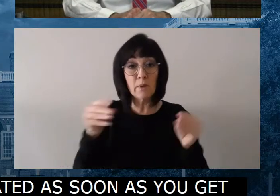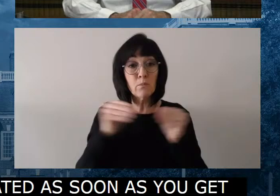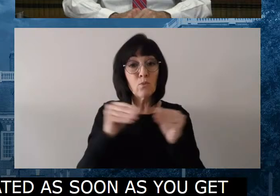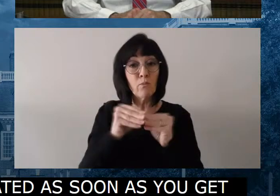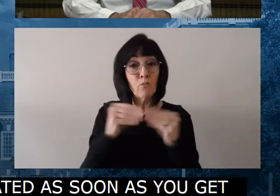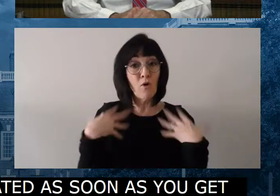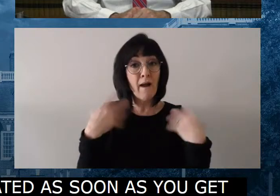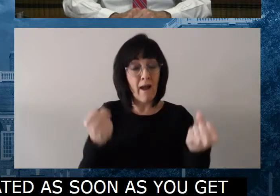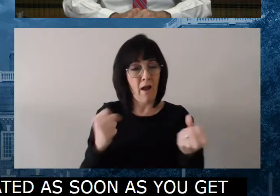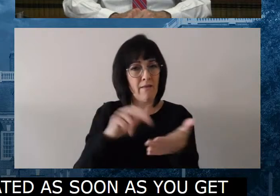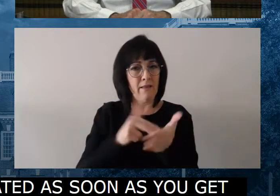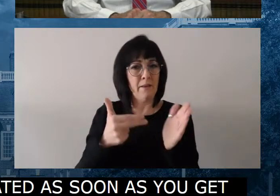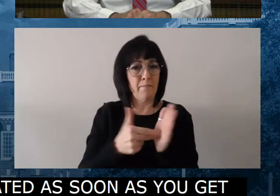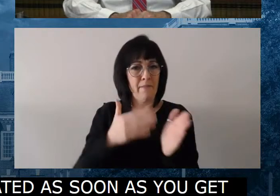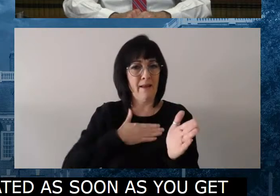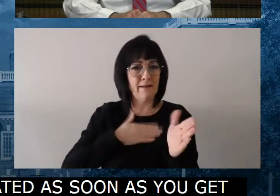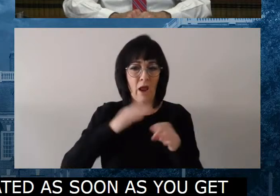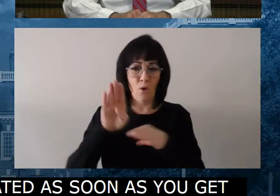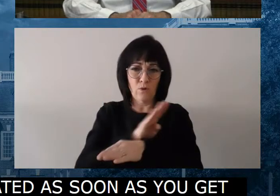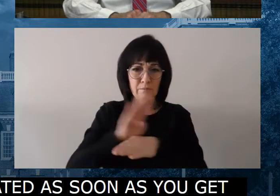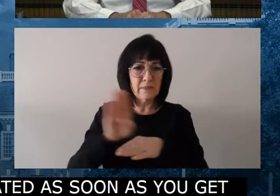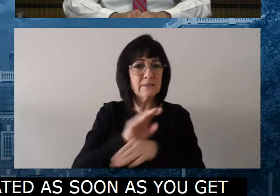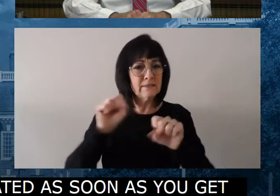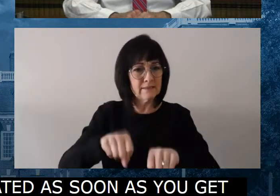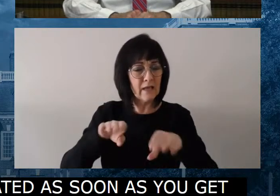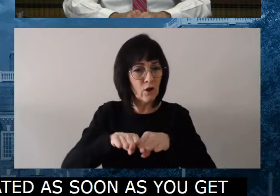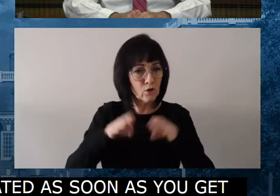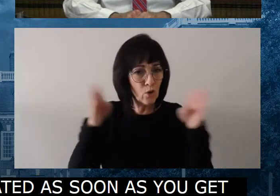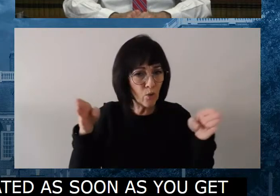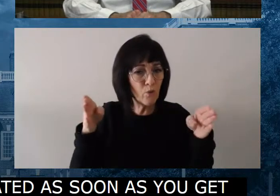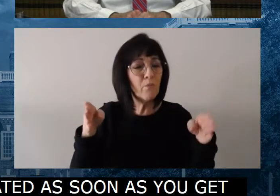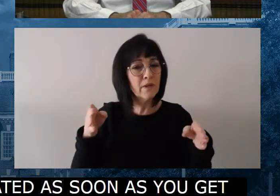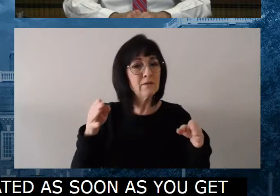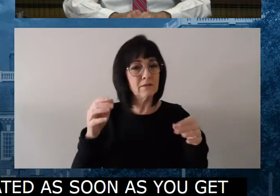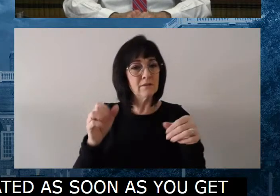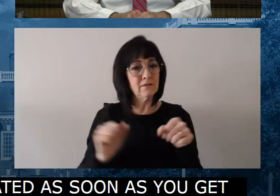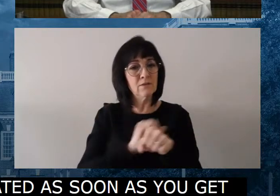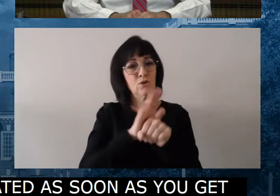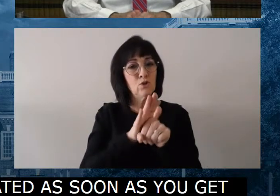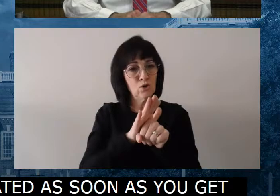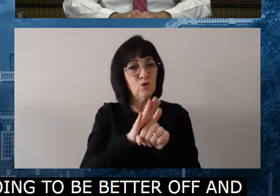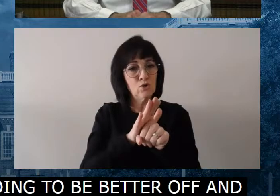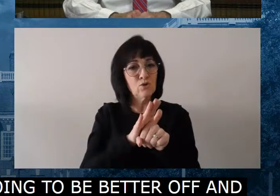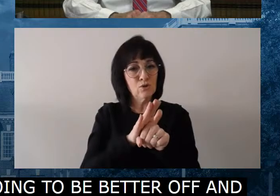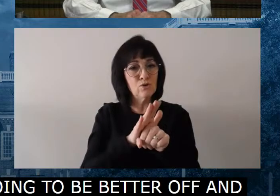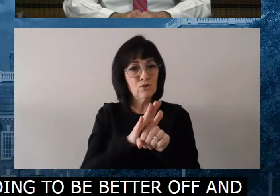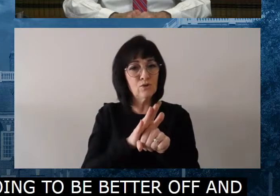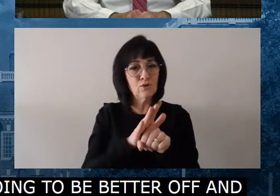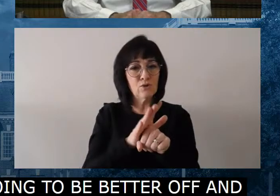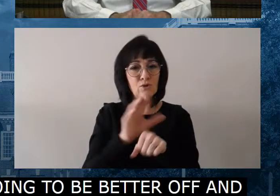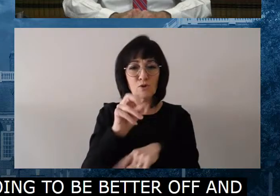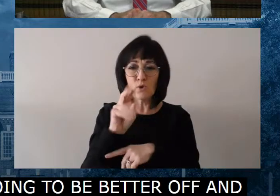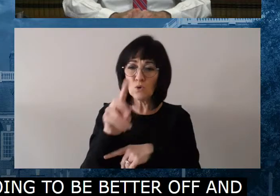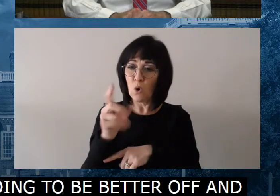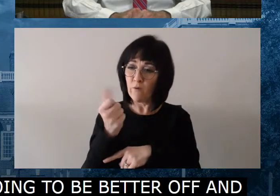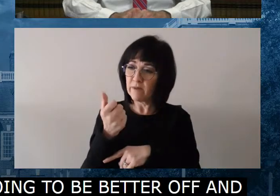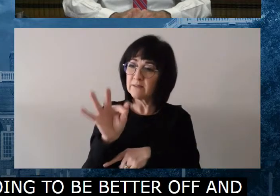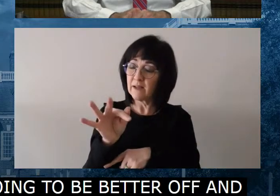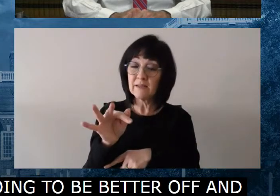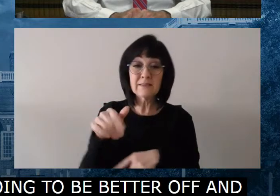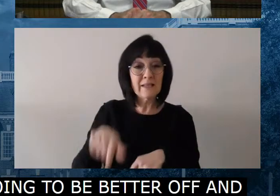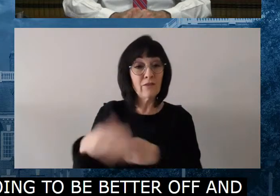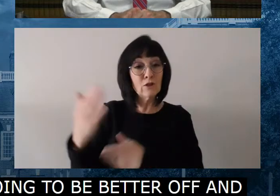accelerate out of COVID-19. I had a BizNow conference this morning